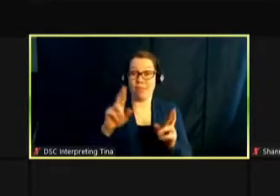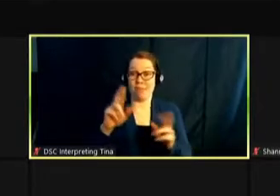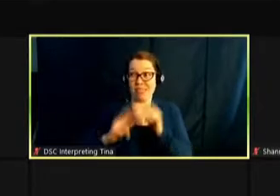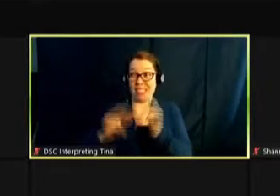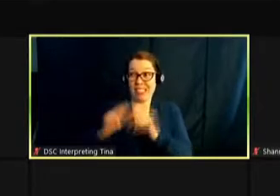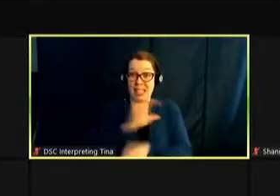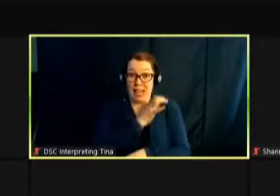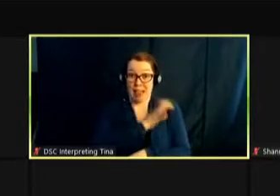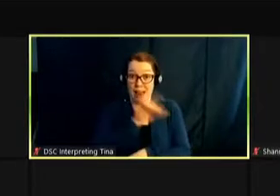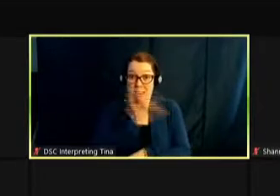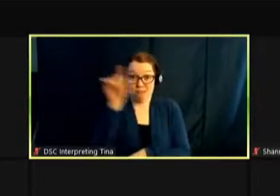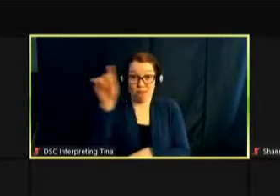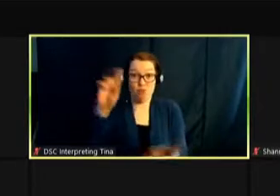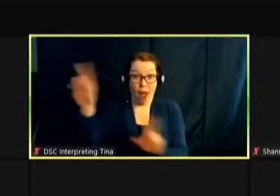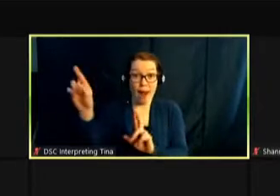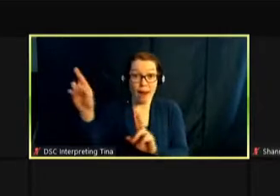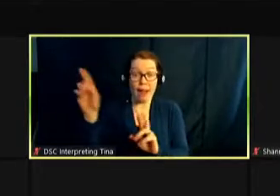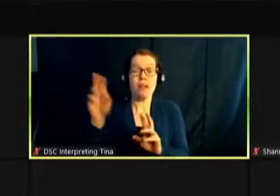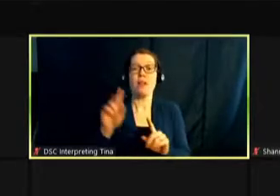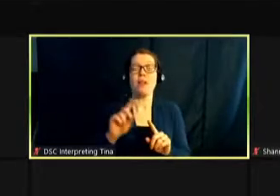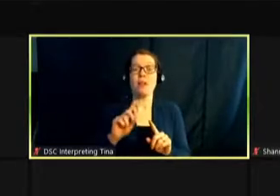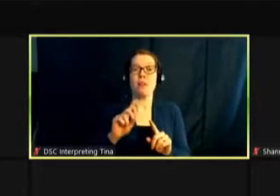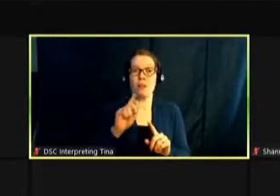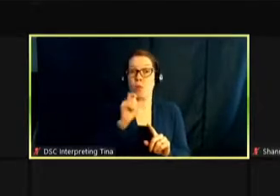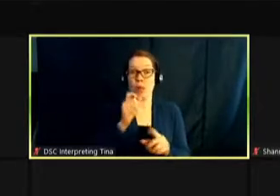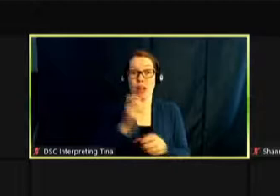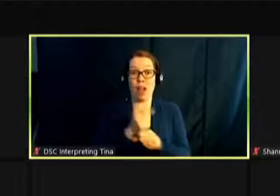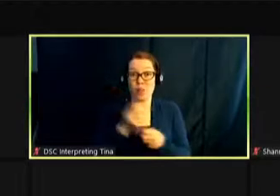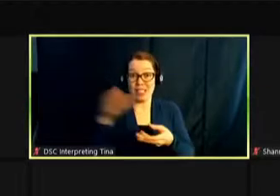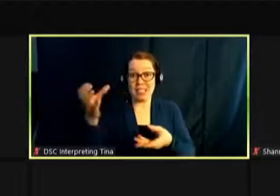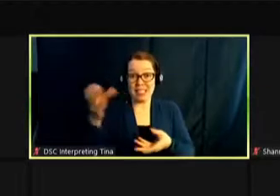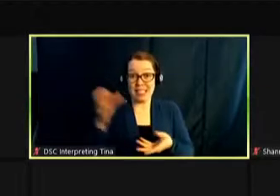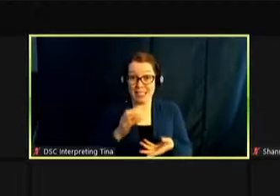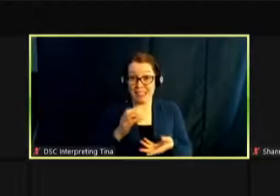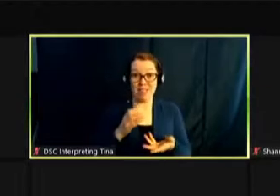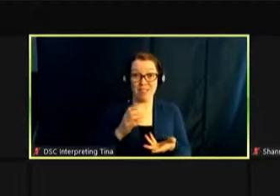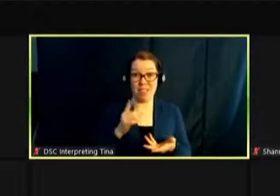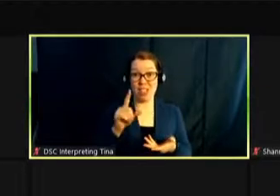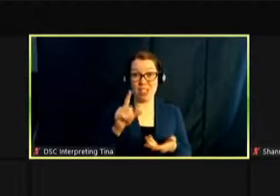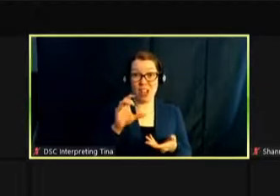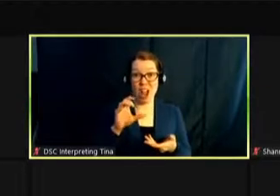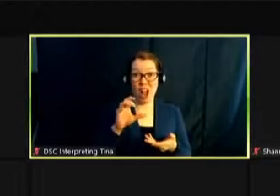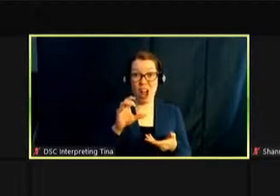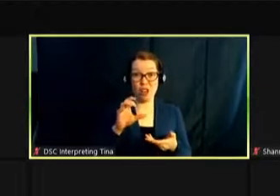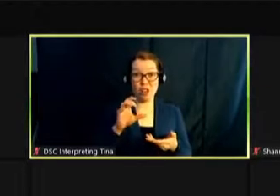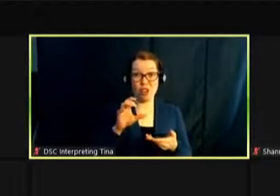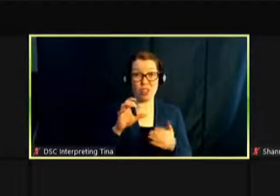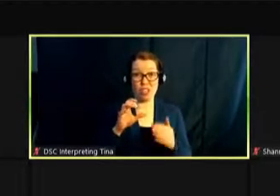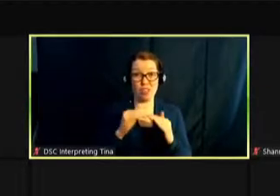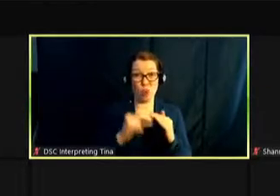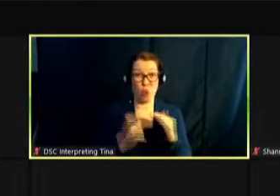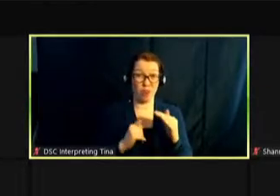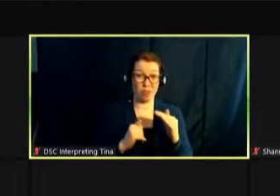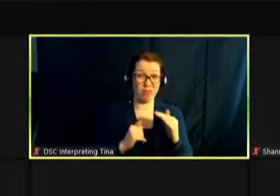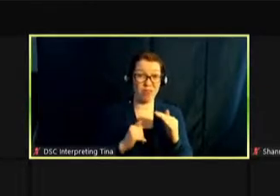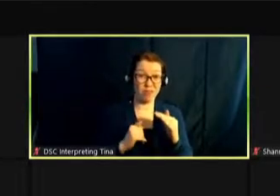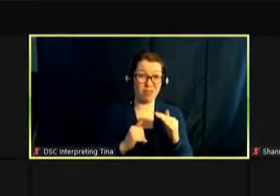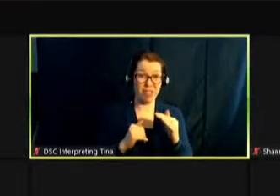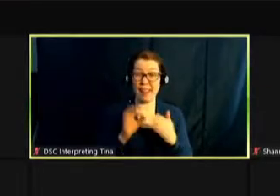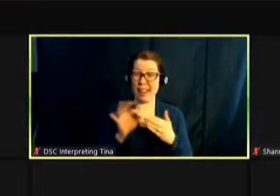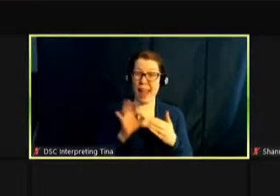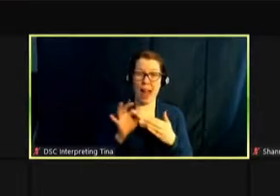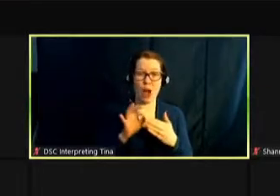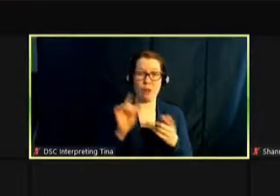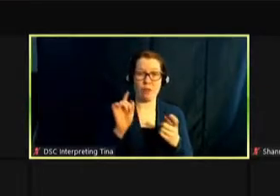And if we don't get doses in, we're going to be about 100 doses short. I heard last night, again, counts